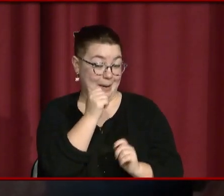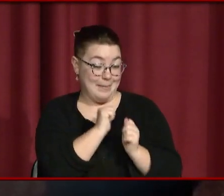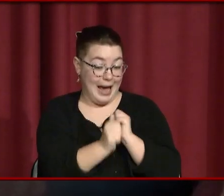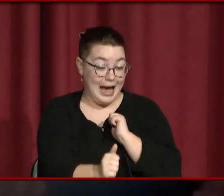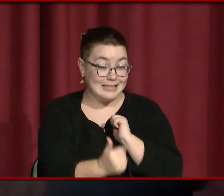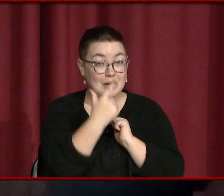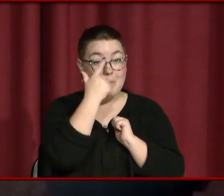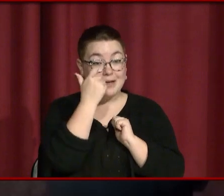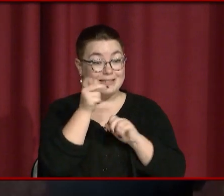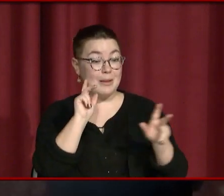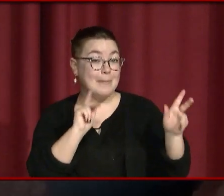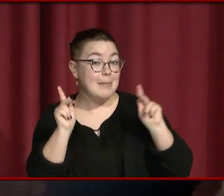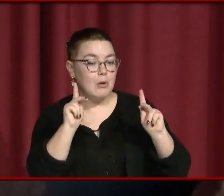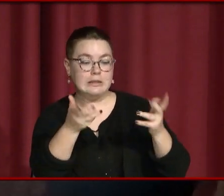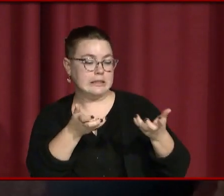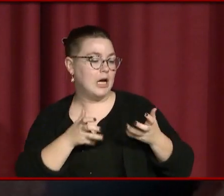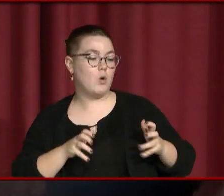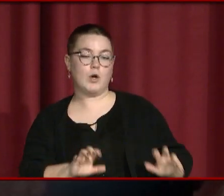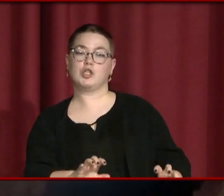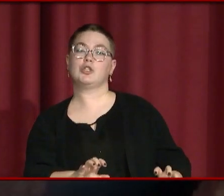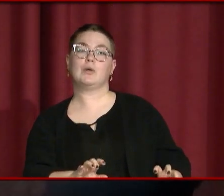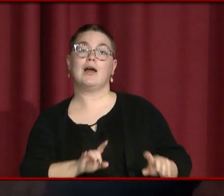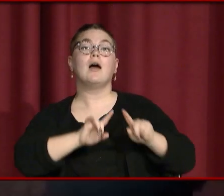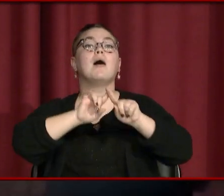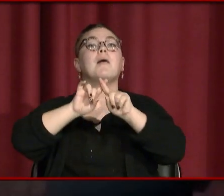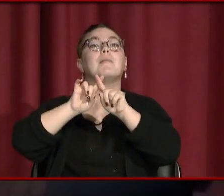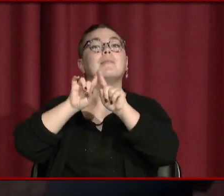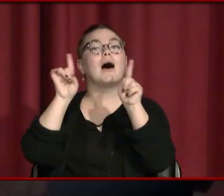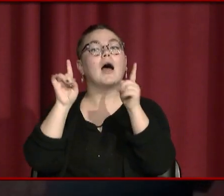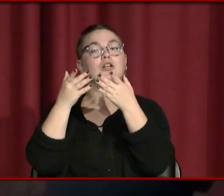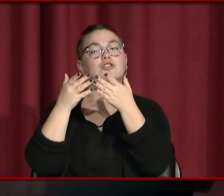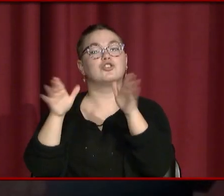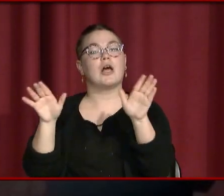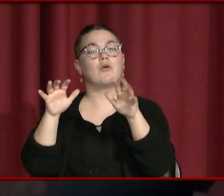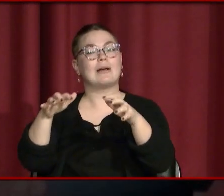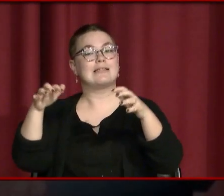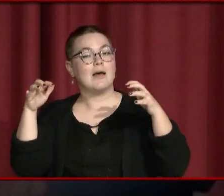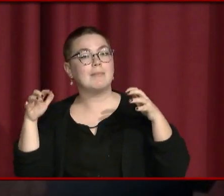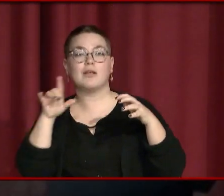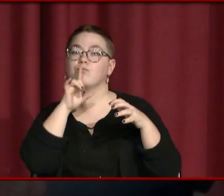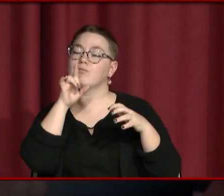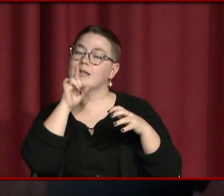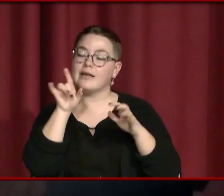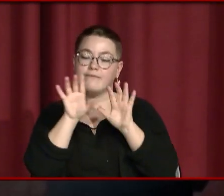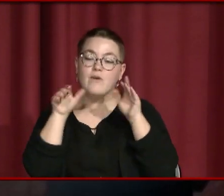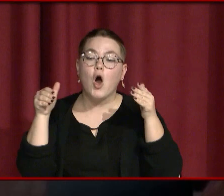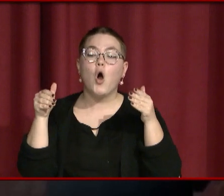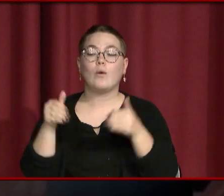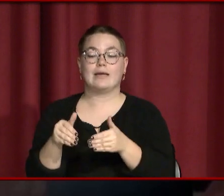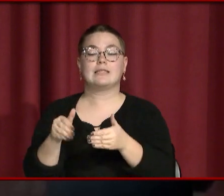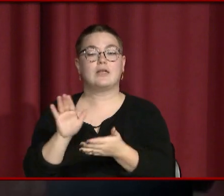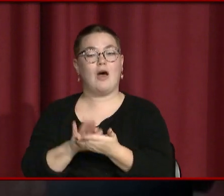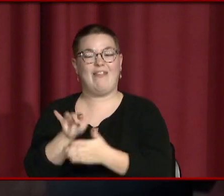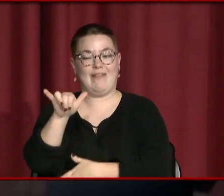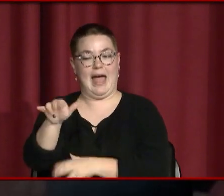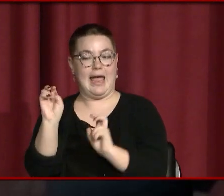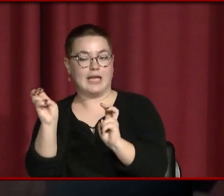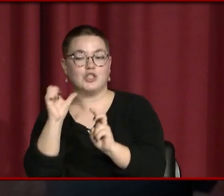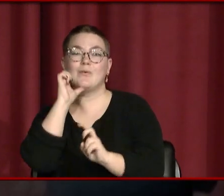Assembly focused a lot of energy and attention on that rather than fixing school funding, rather than addressing a lot of other